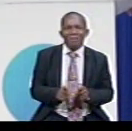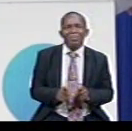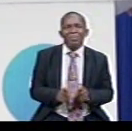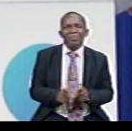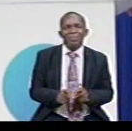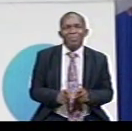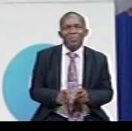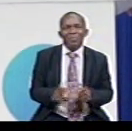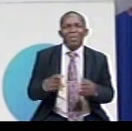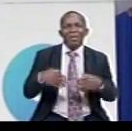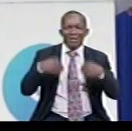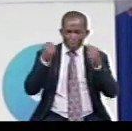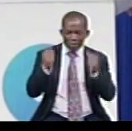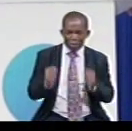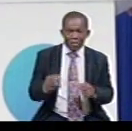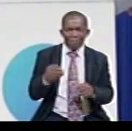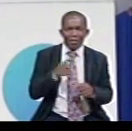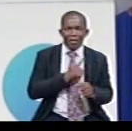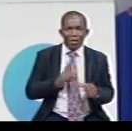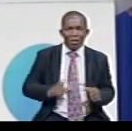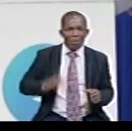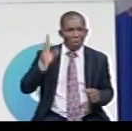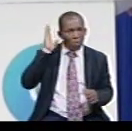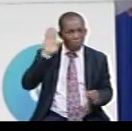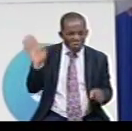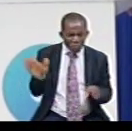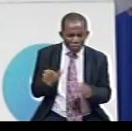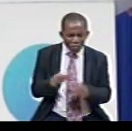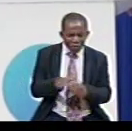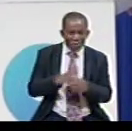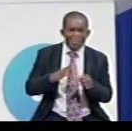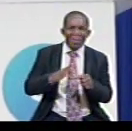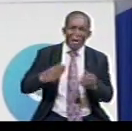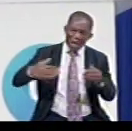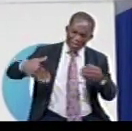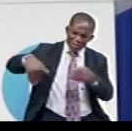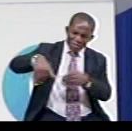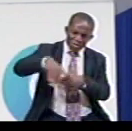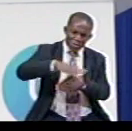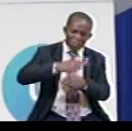The power of God will not only fill here, but also saturate this place.